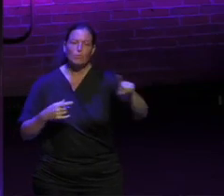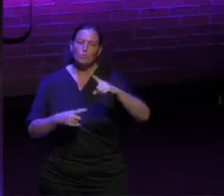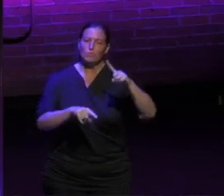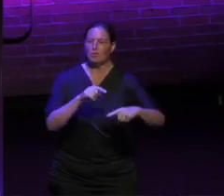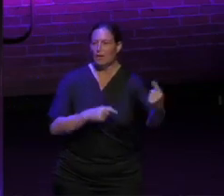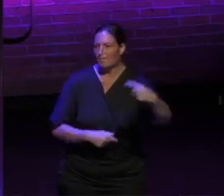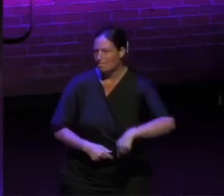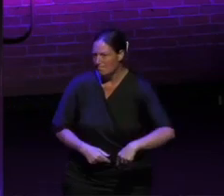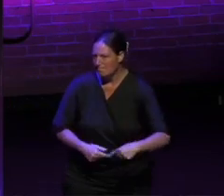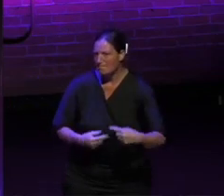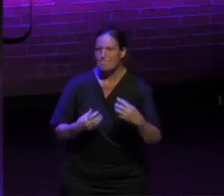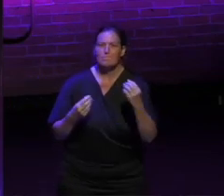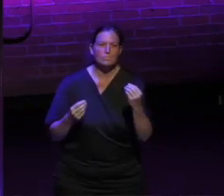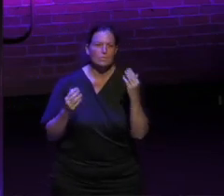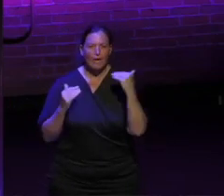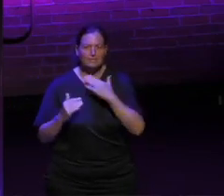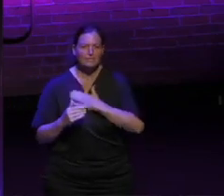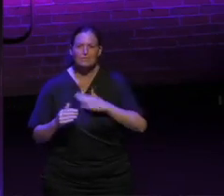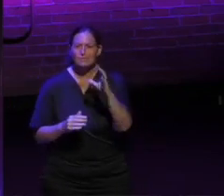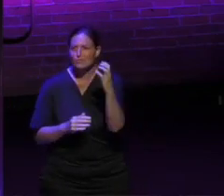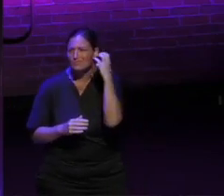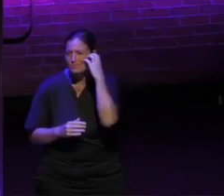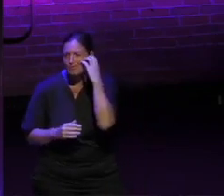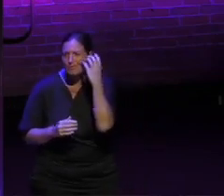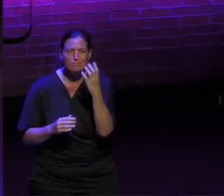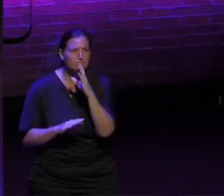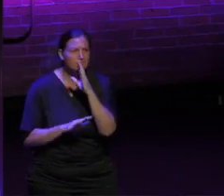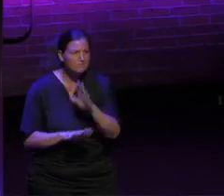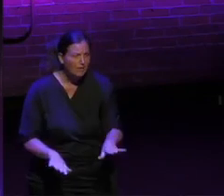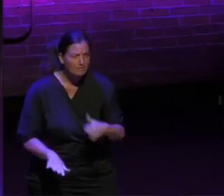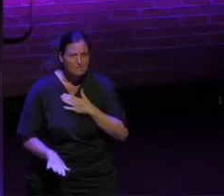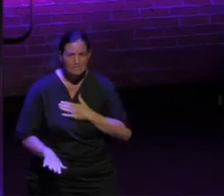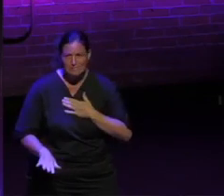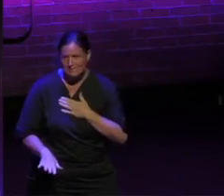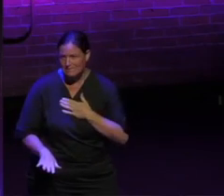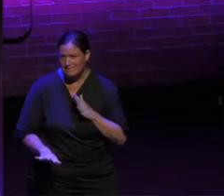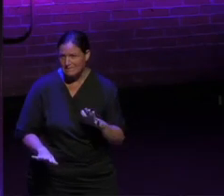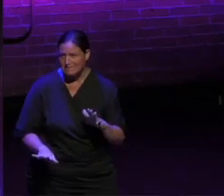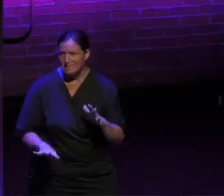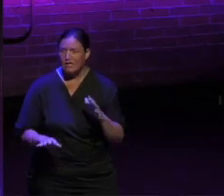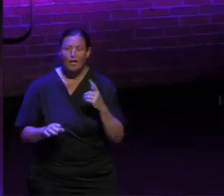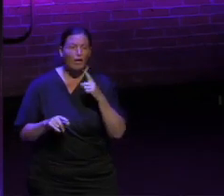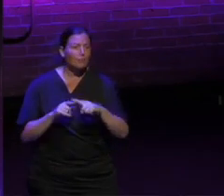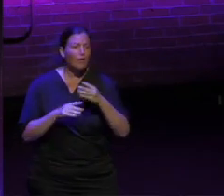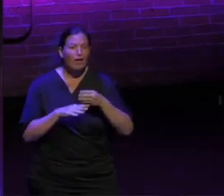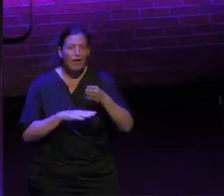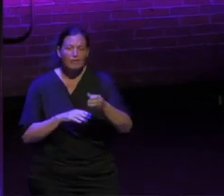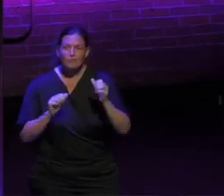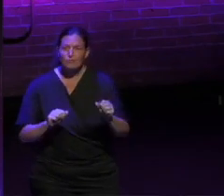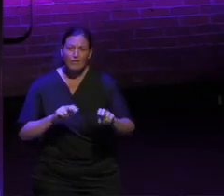today. So we ask that you please silence your cell phones. However, please feel free to tweet about it at